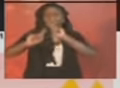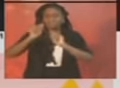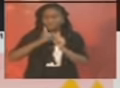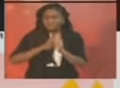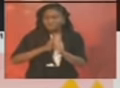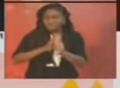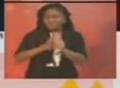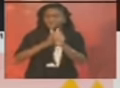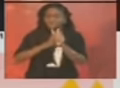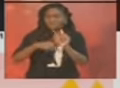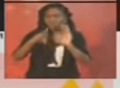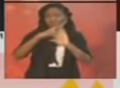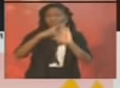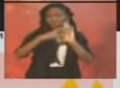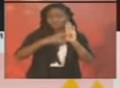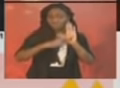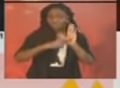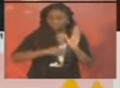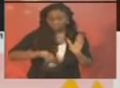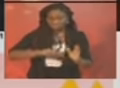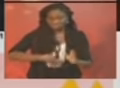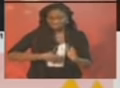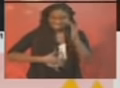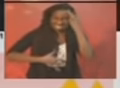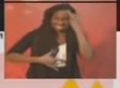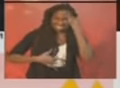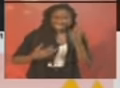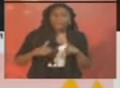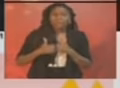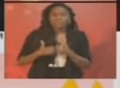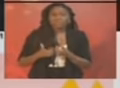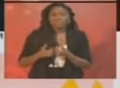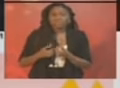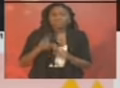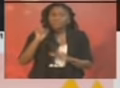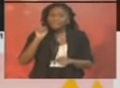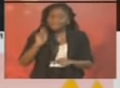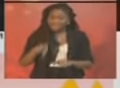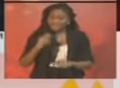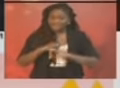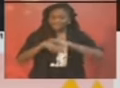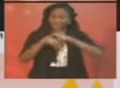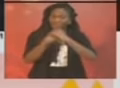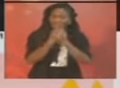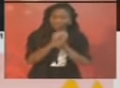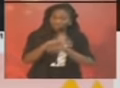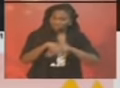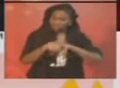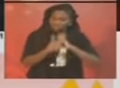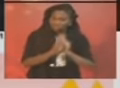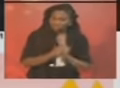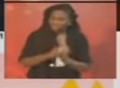Gastro would be affected by, of course, hand washing and hygiene to a great extent, and we see